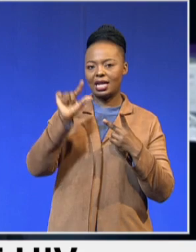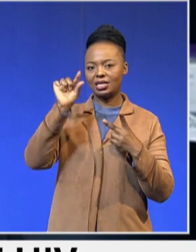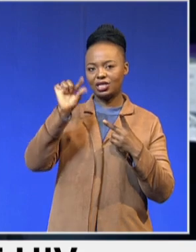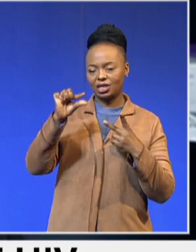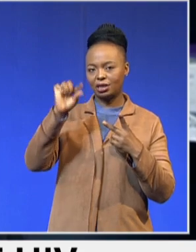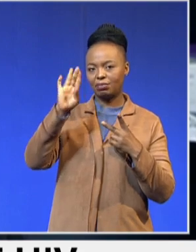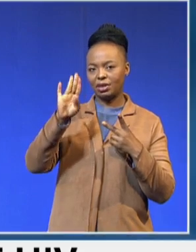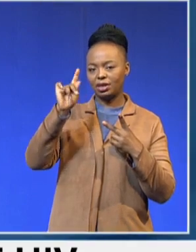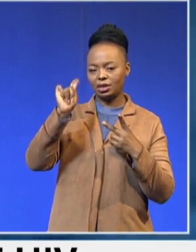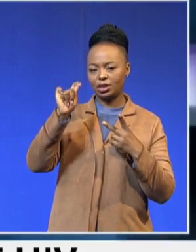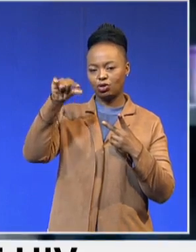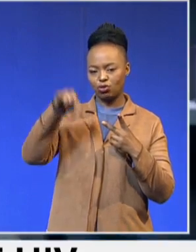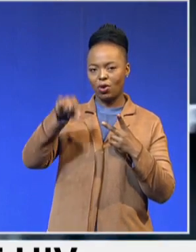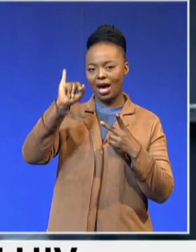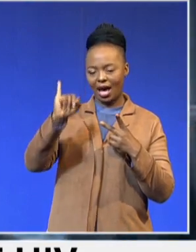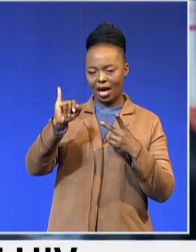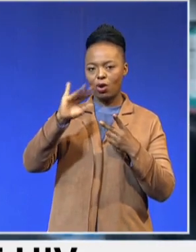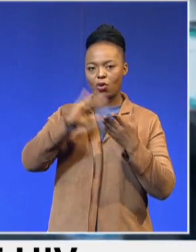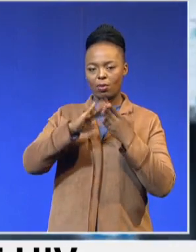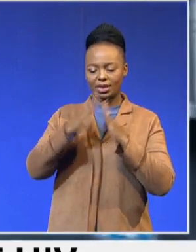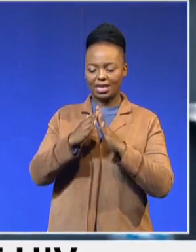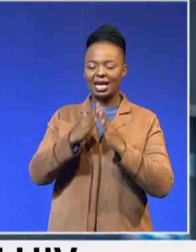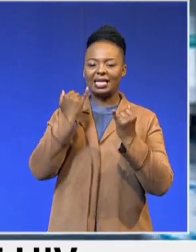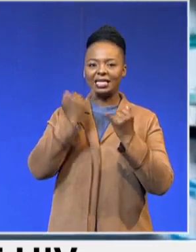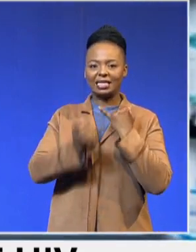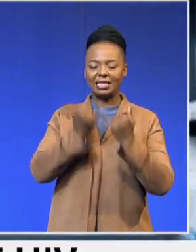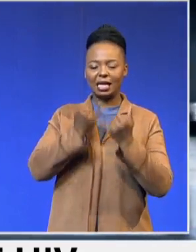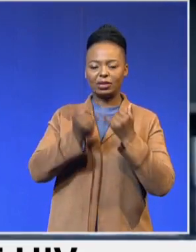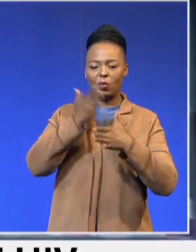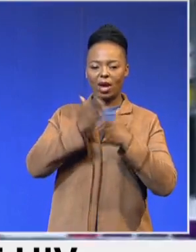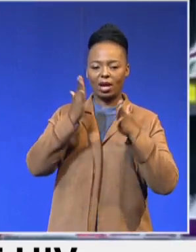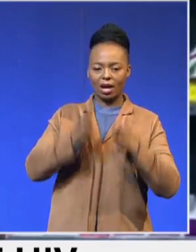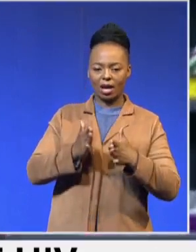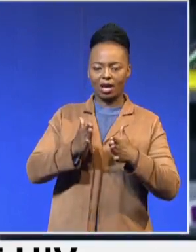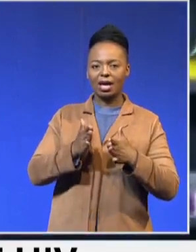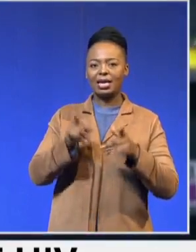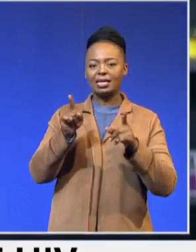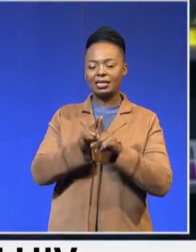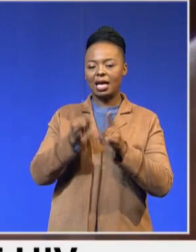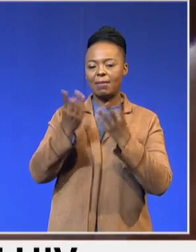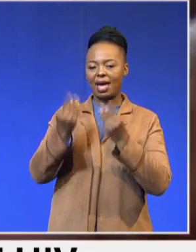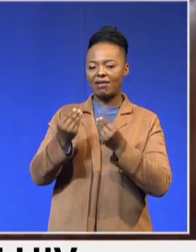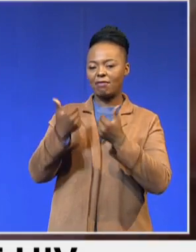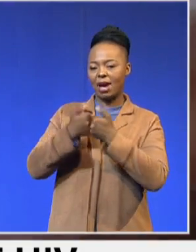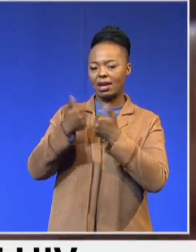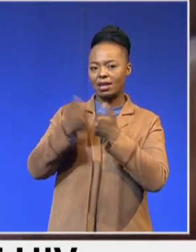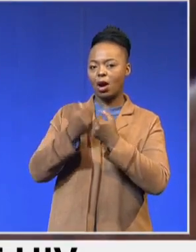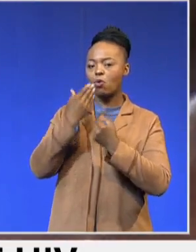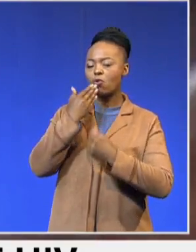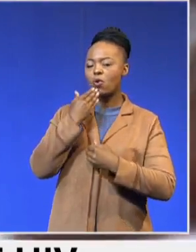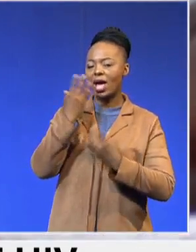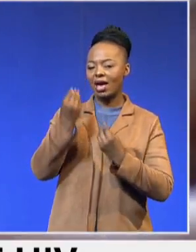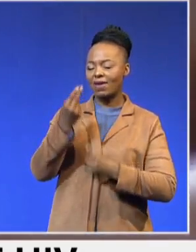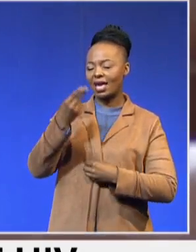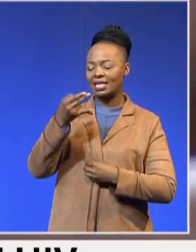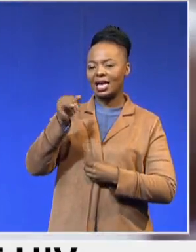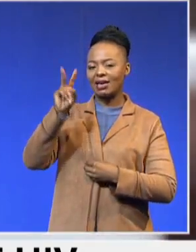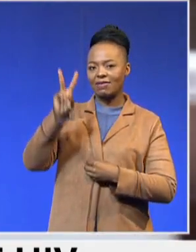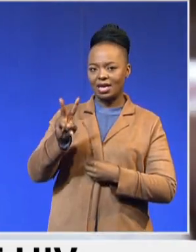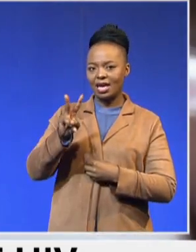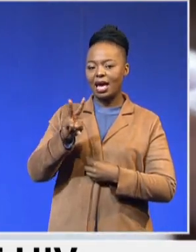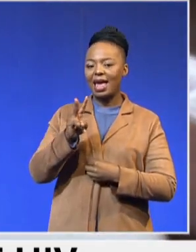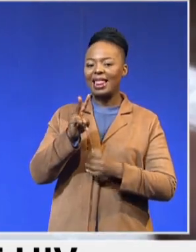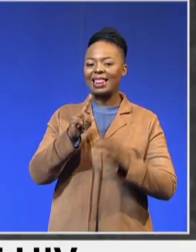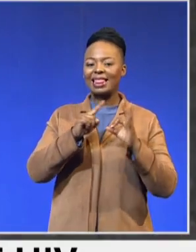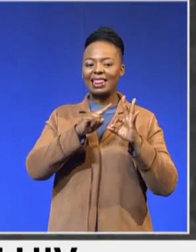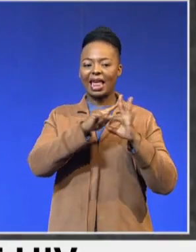LGBTQI+ community, sex workers, and those who have partners who are HIV positive. Currently, 3 types of PrEP are approved in